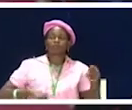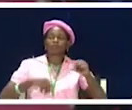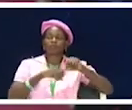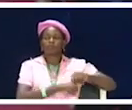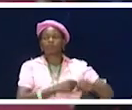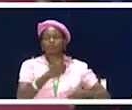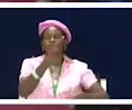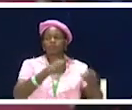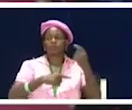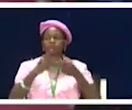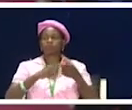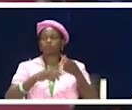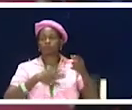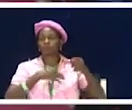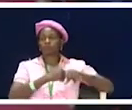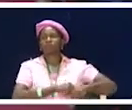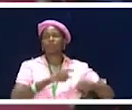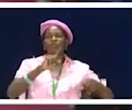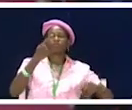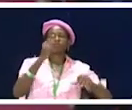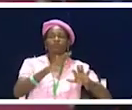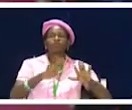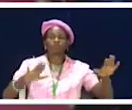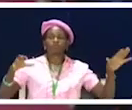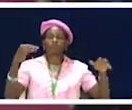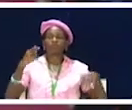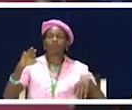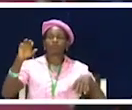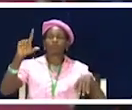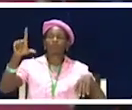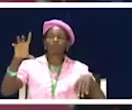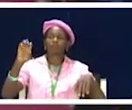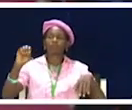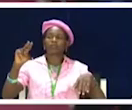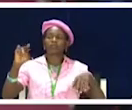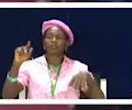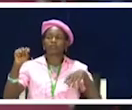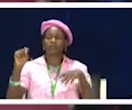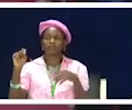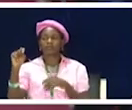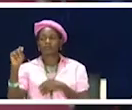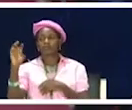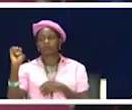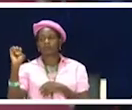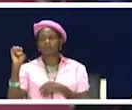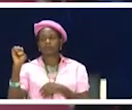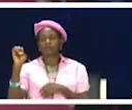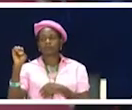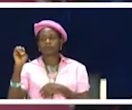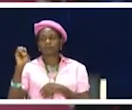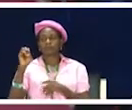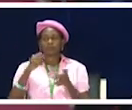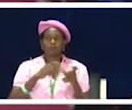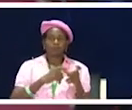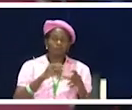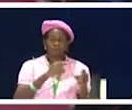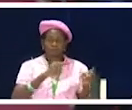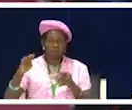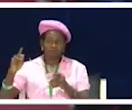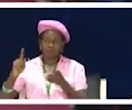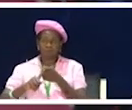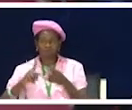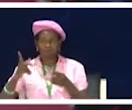side. Only the children of Levi moved over to the side of